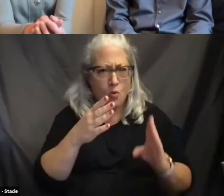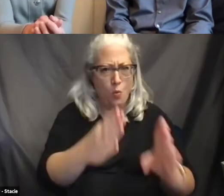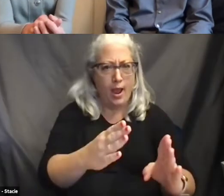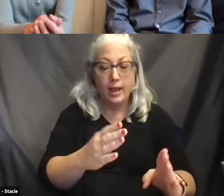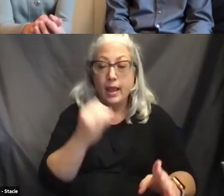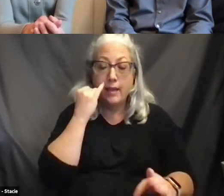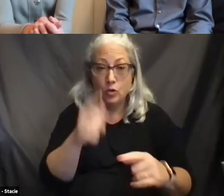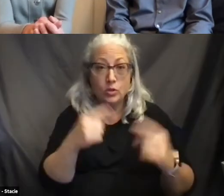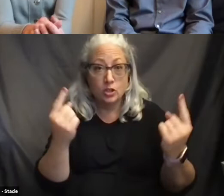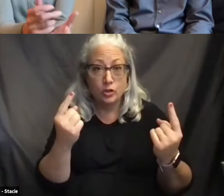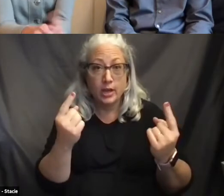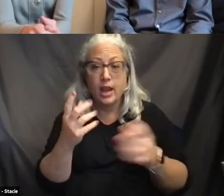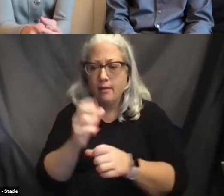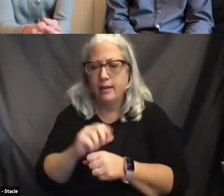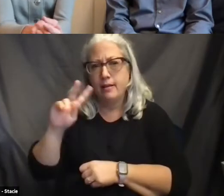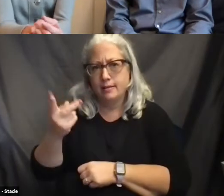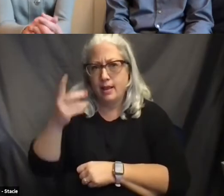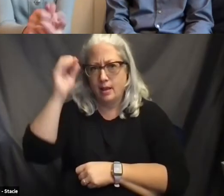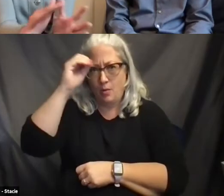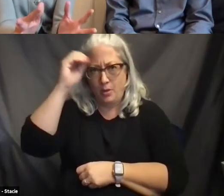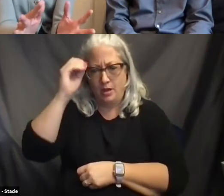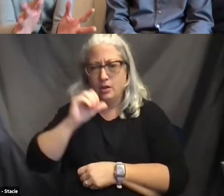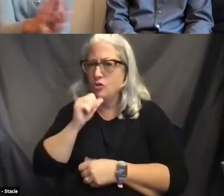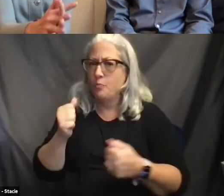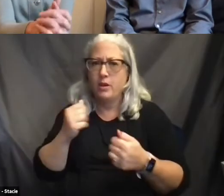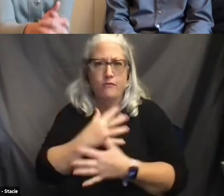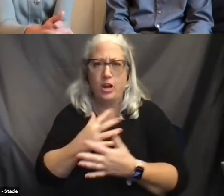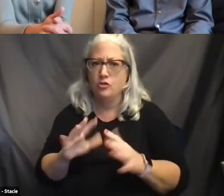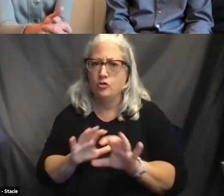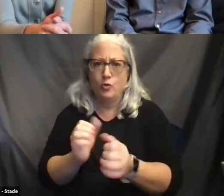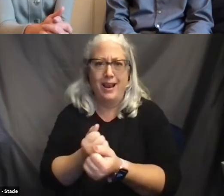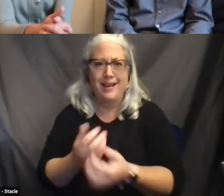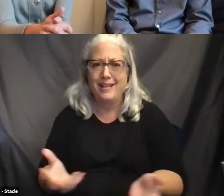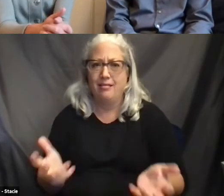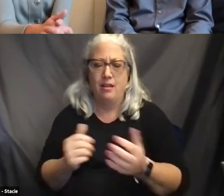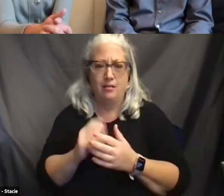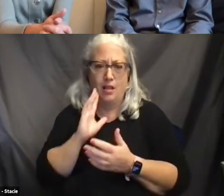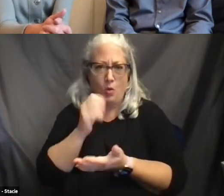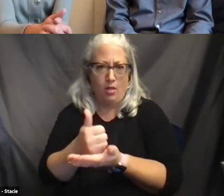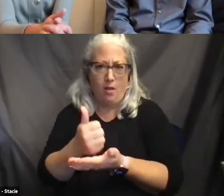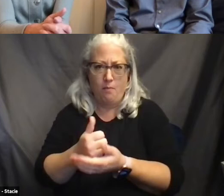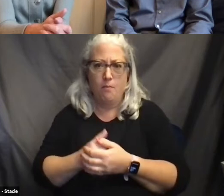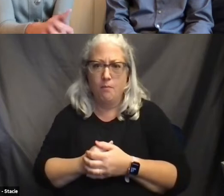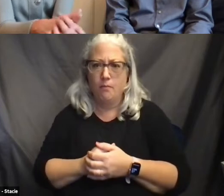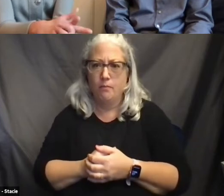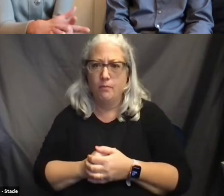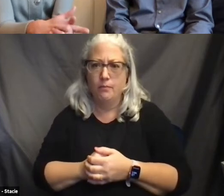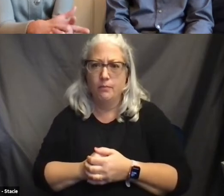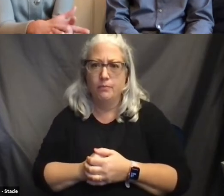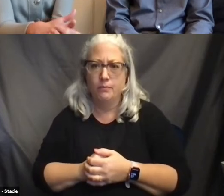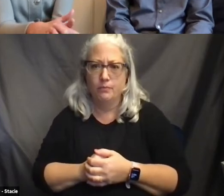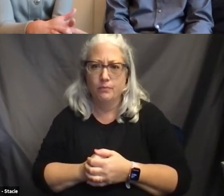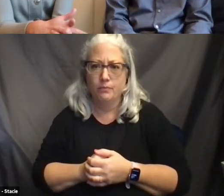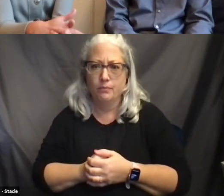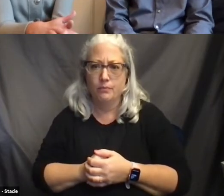opinion. Go get, you know, don't be afraid to do anything that you think will help, because you never know. I don't know what you used to